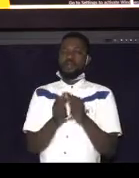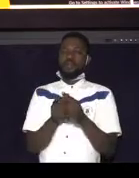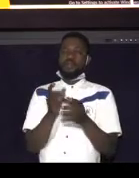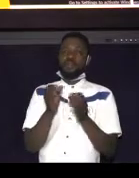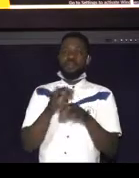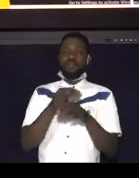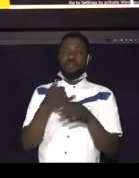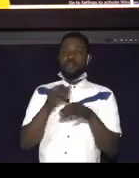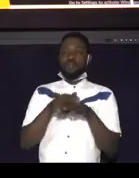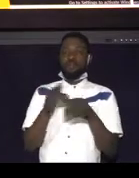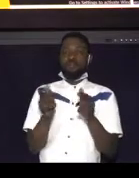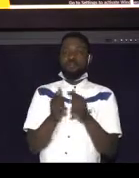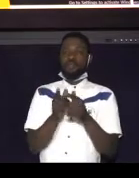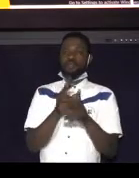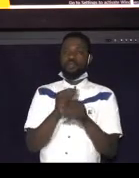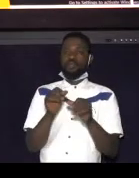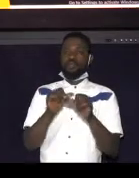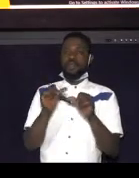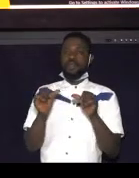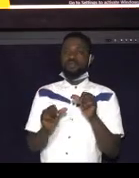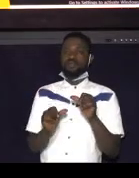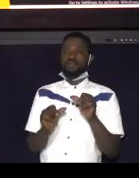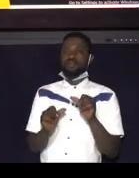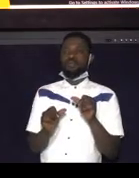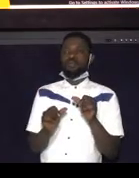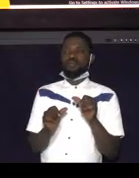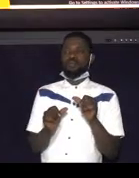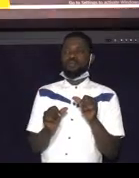no angle is formed.